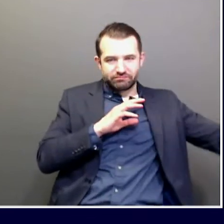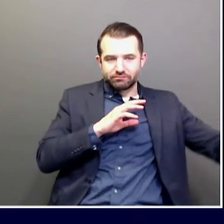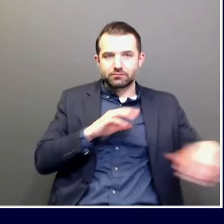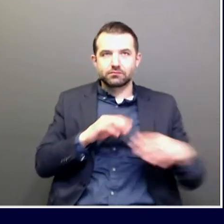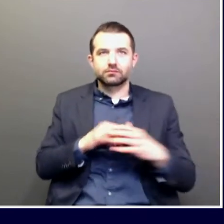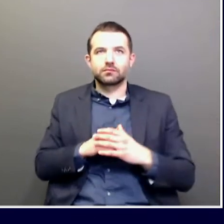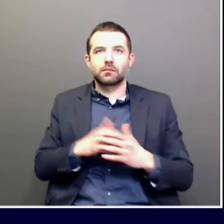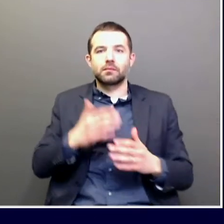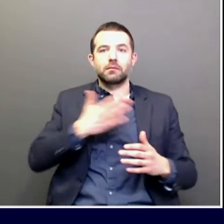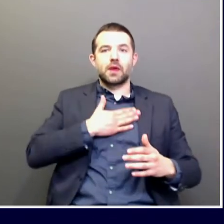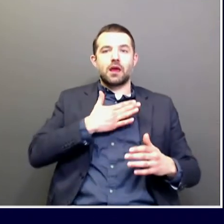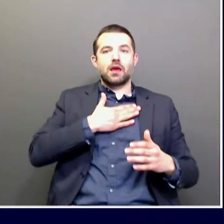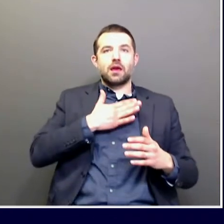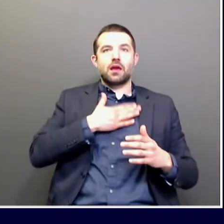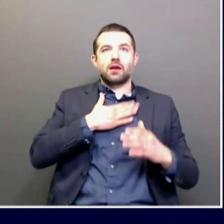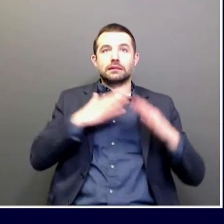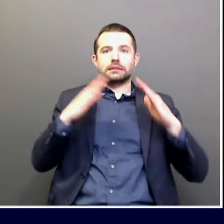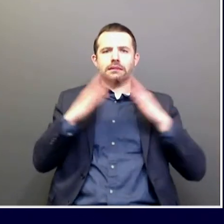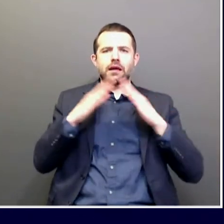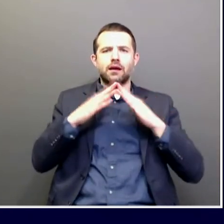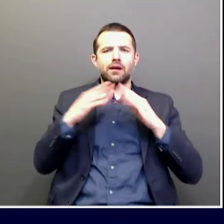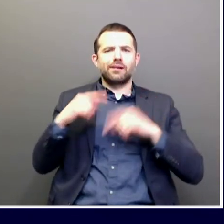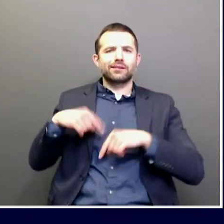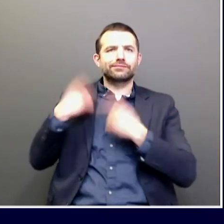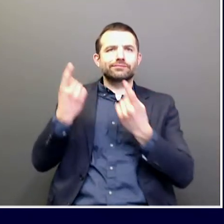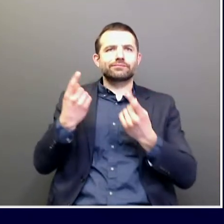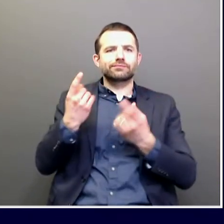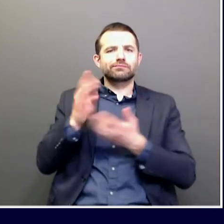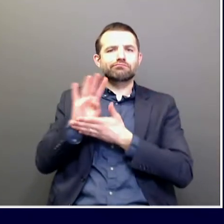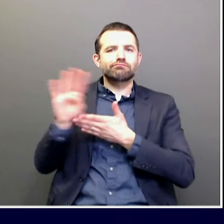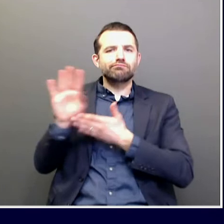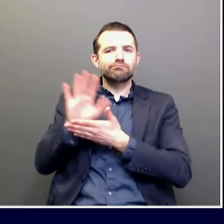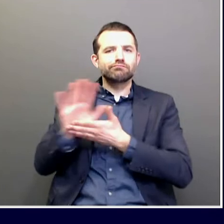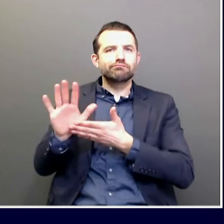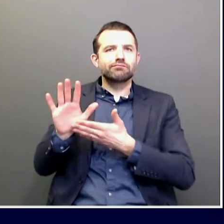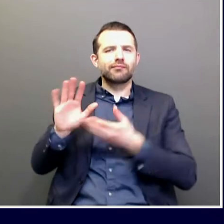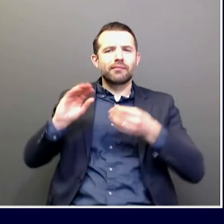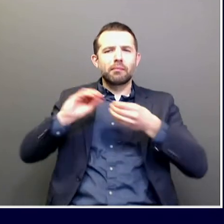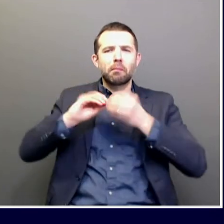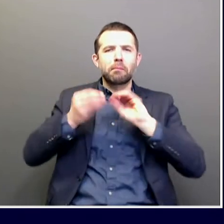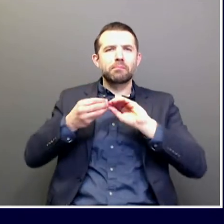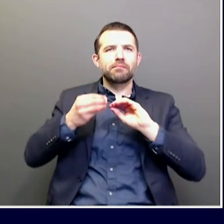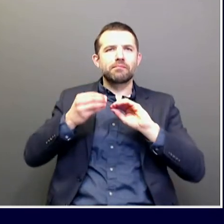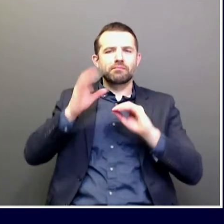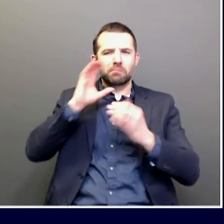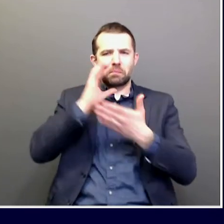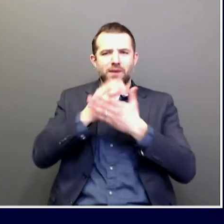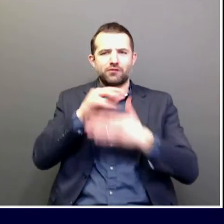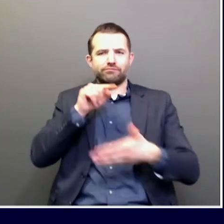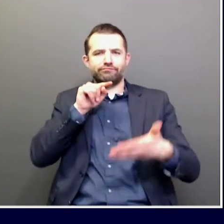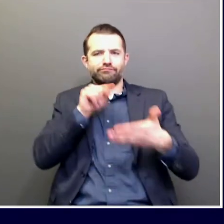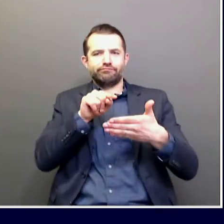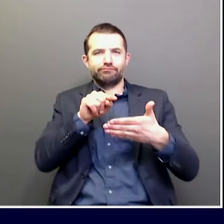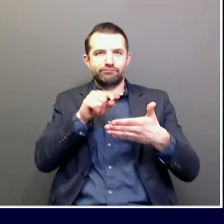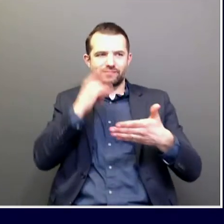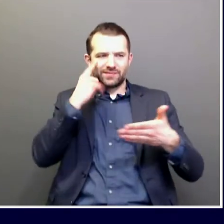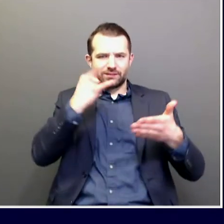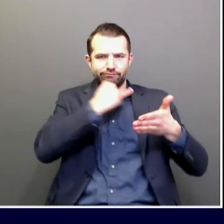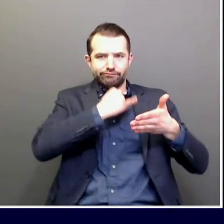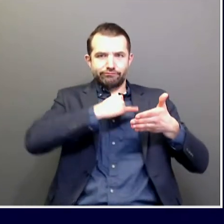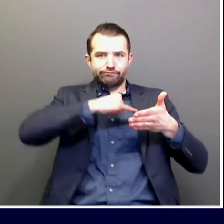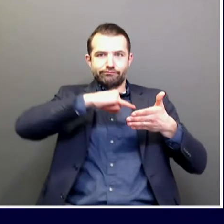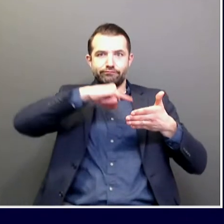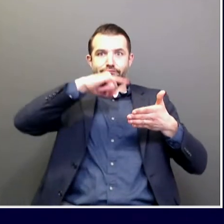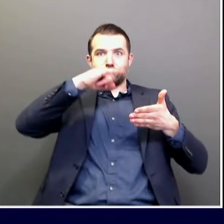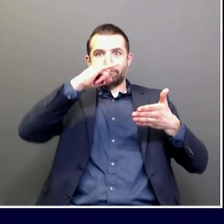It's a long rectangle with a bunch of vertical lines in it. And what that one shows is where your